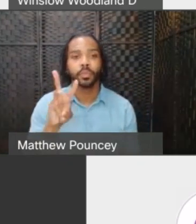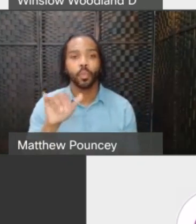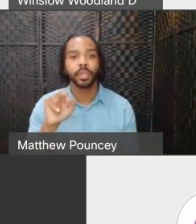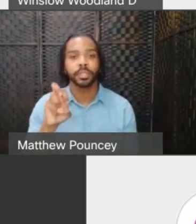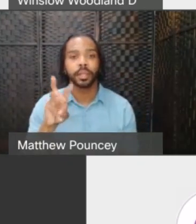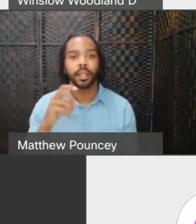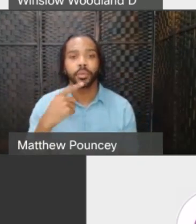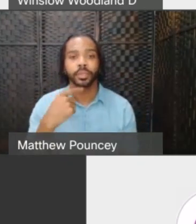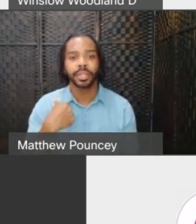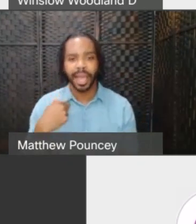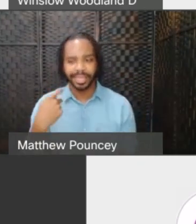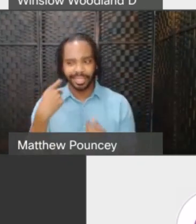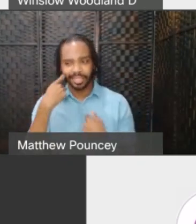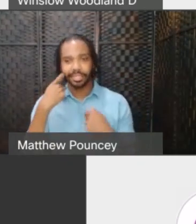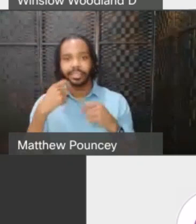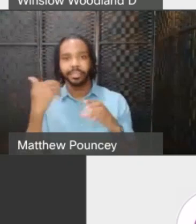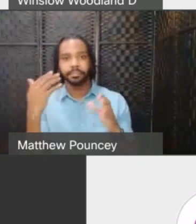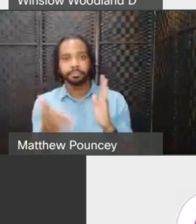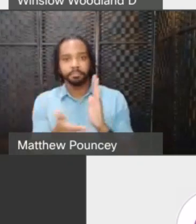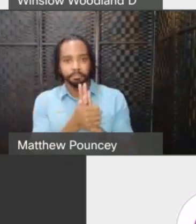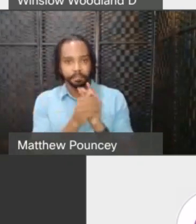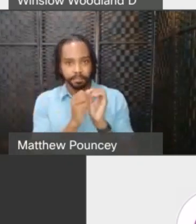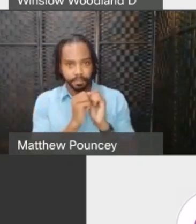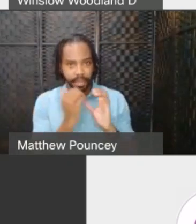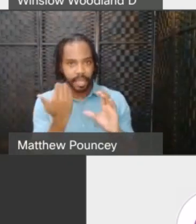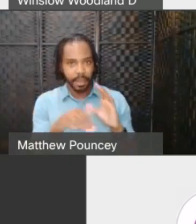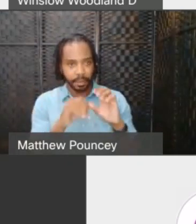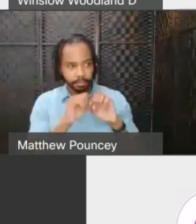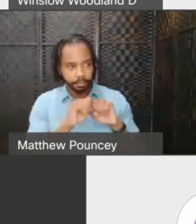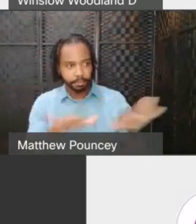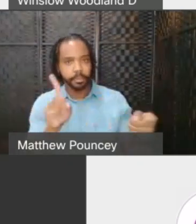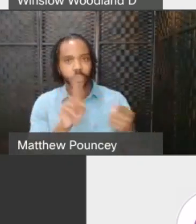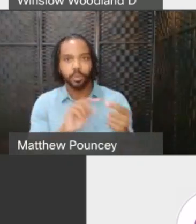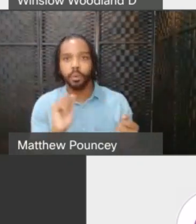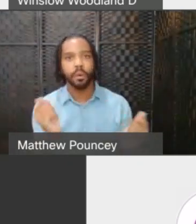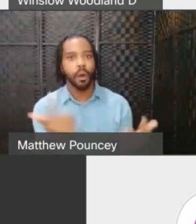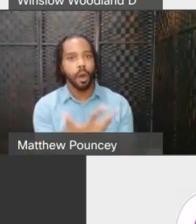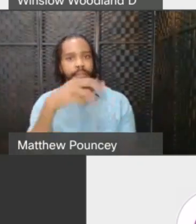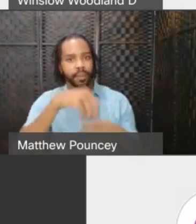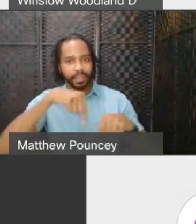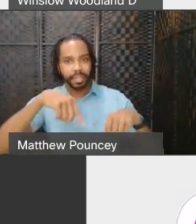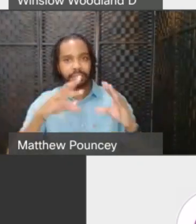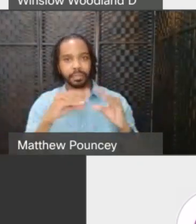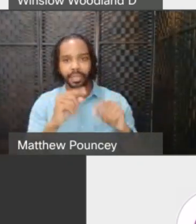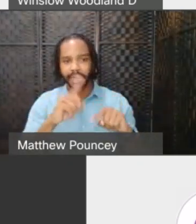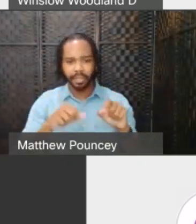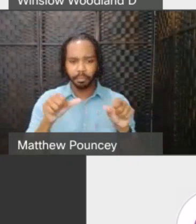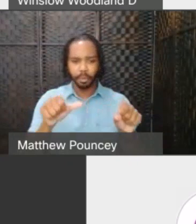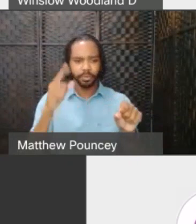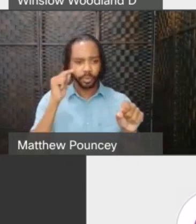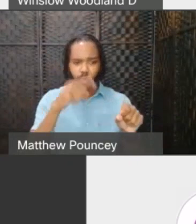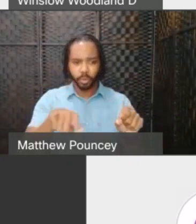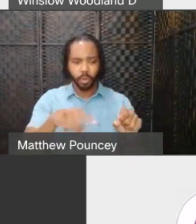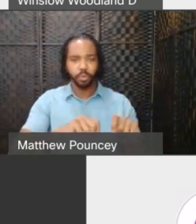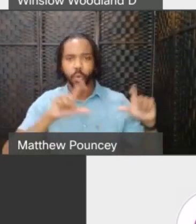to all the participants of this meeting because for some reason I couldn't post it where you could open it up. So if you check the